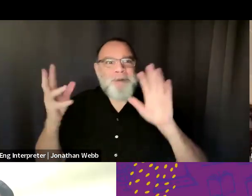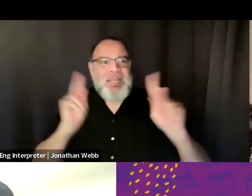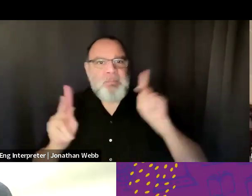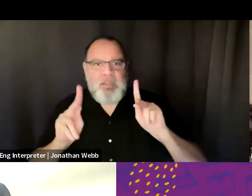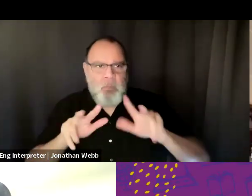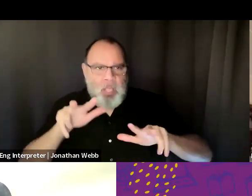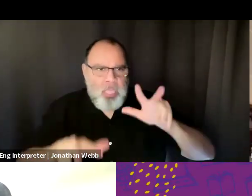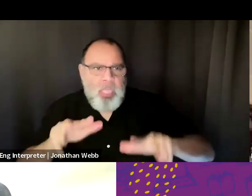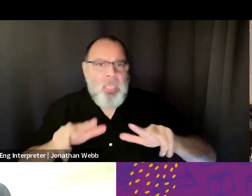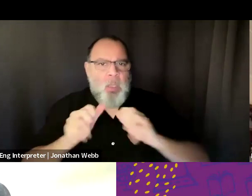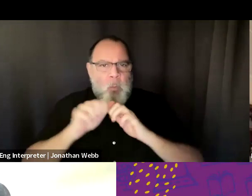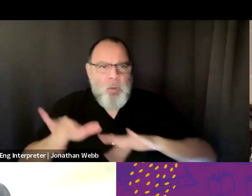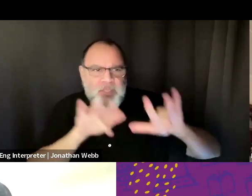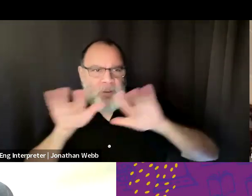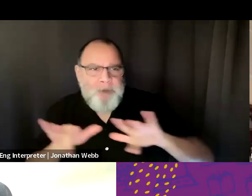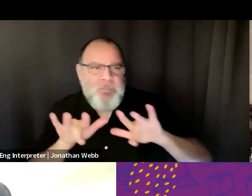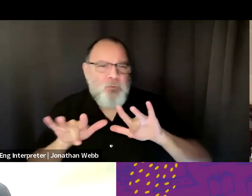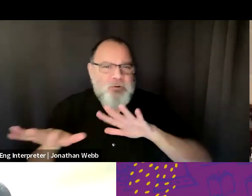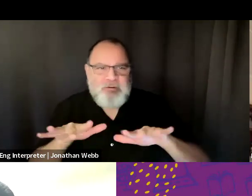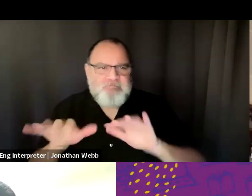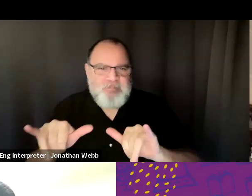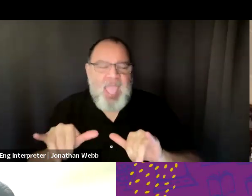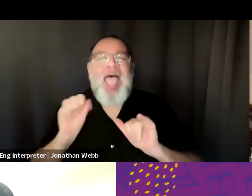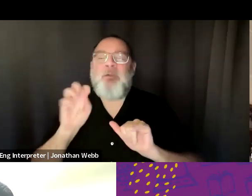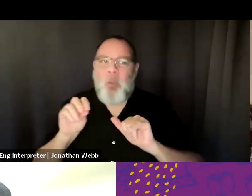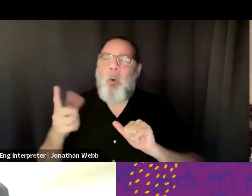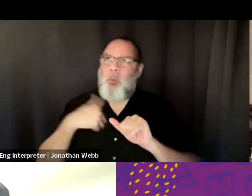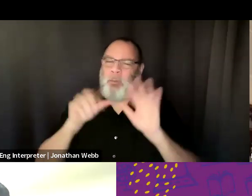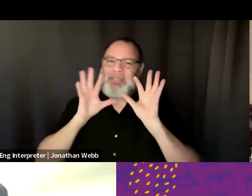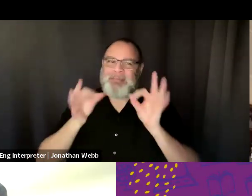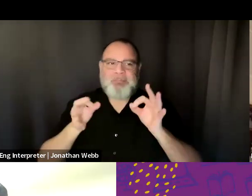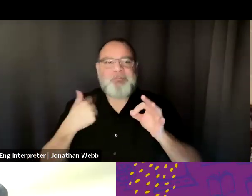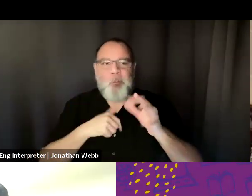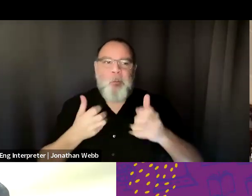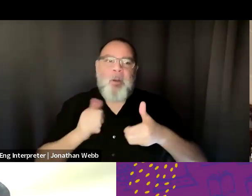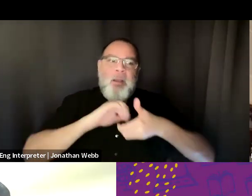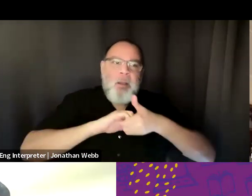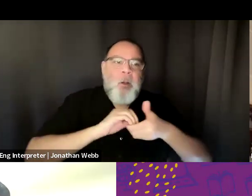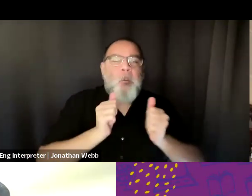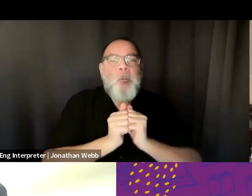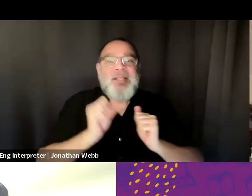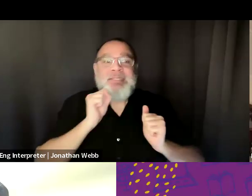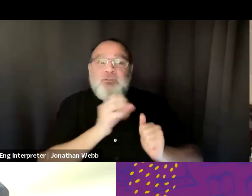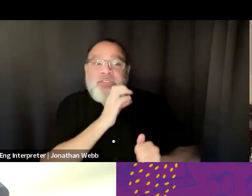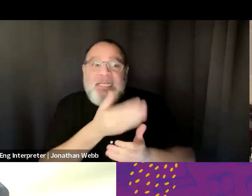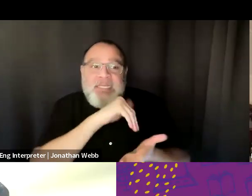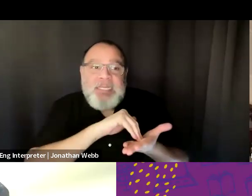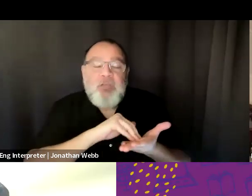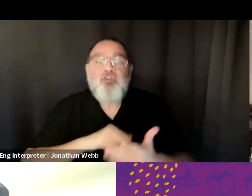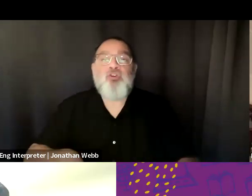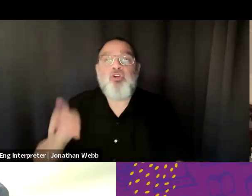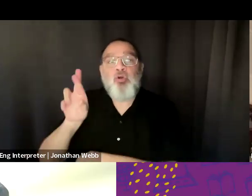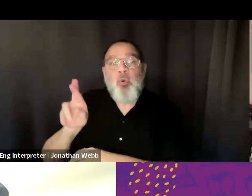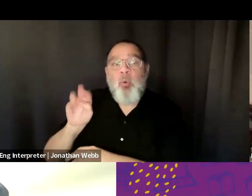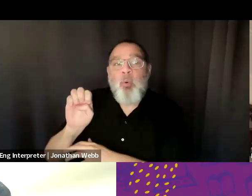We've gone as far as partnering with local senior centers and rec centers in order to bring